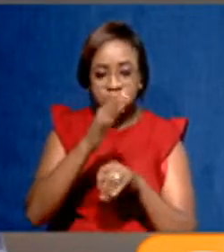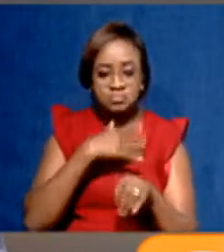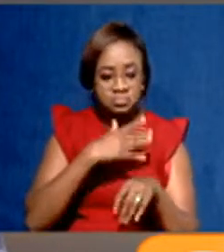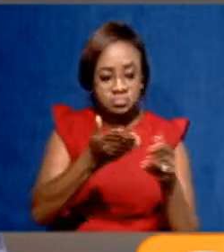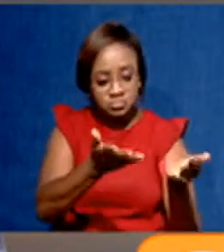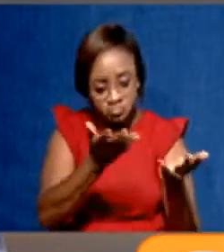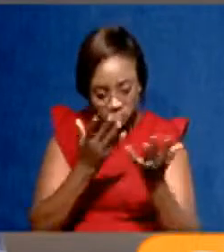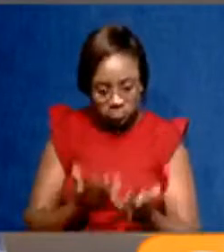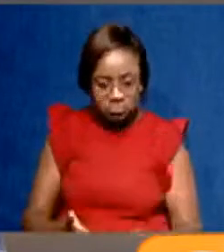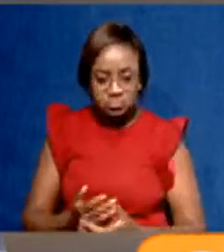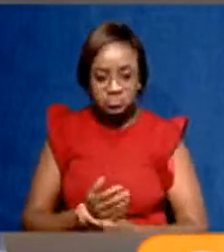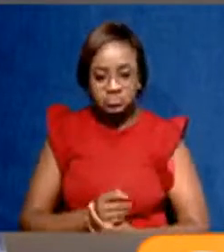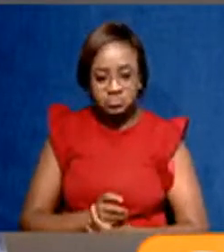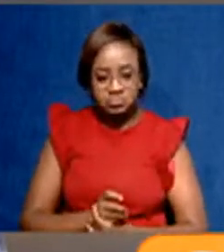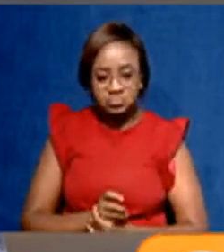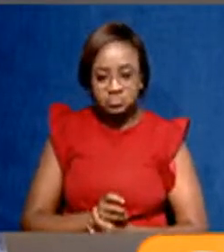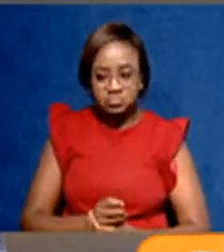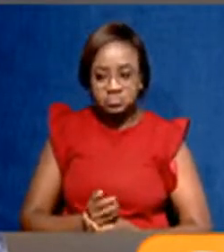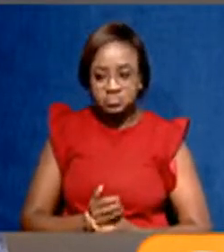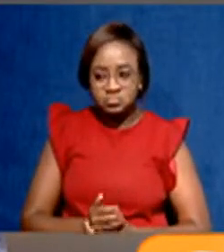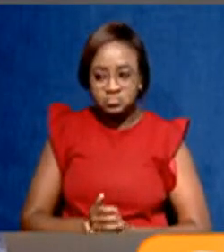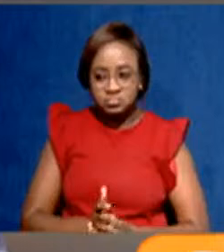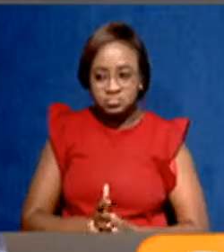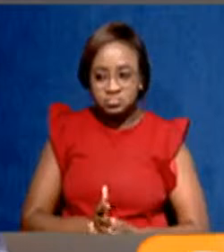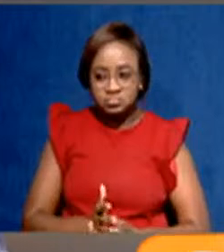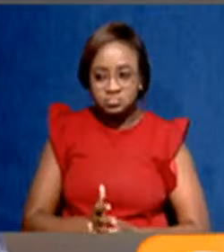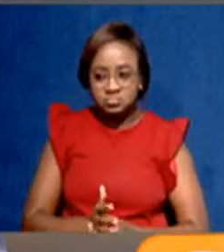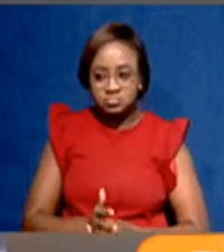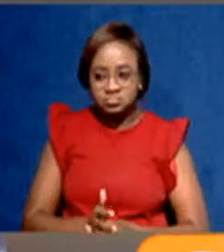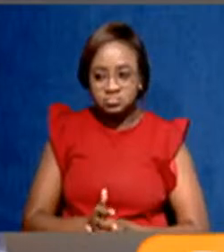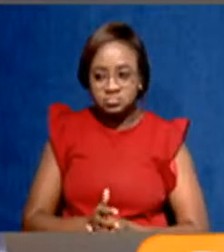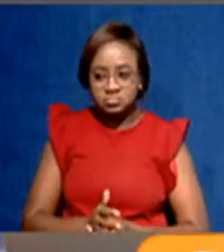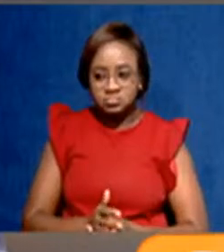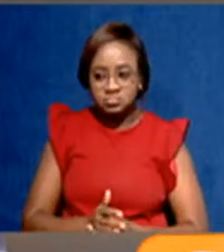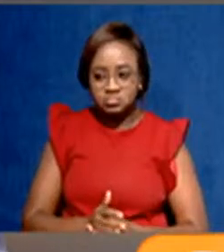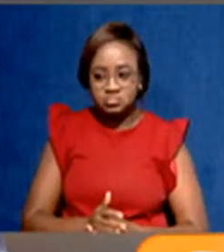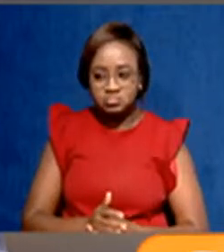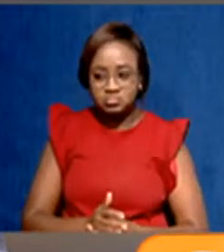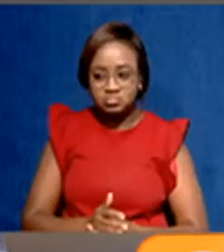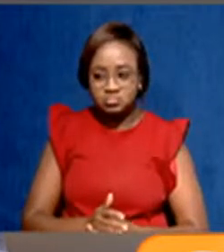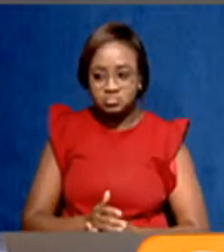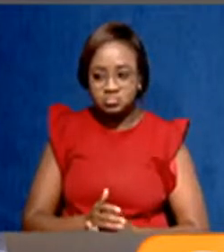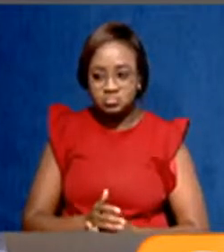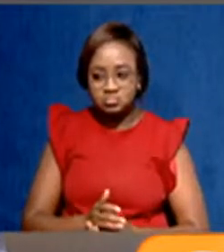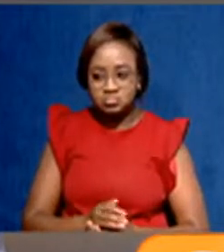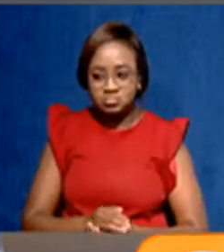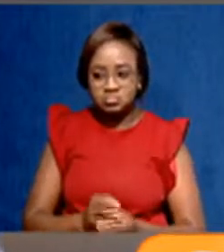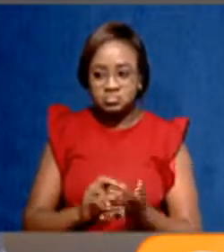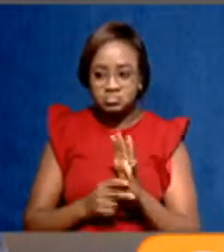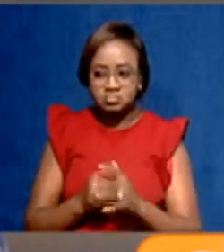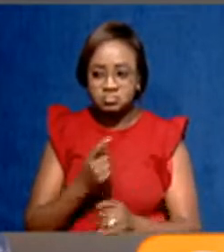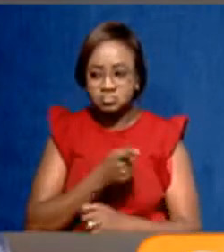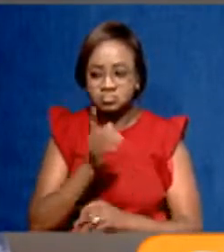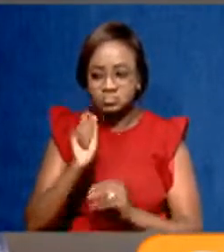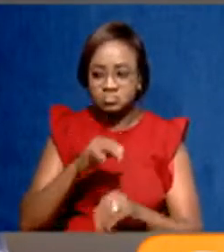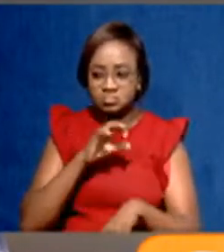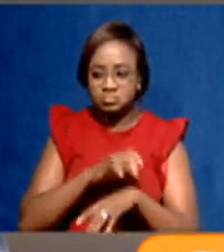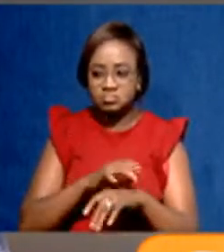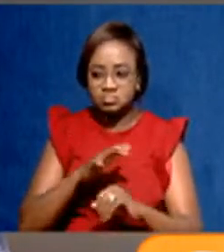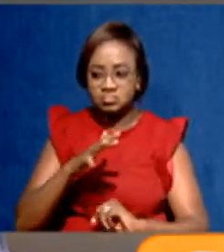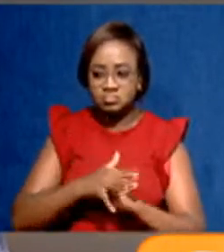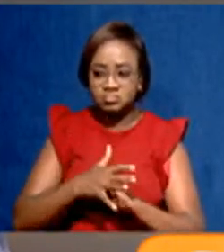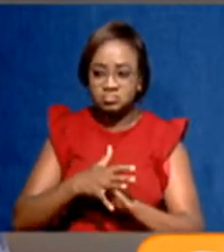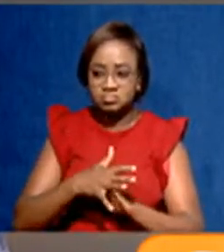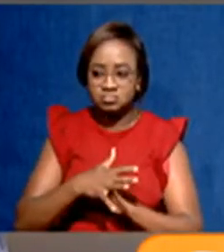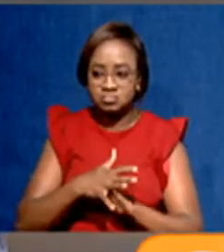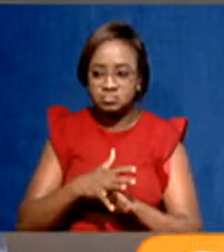And therefore, generally, everyone who really deserves in Murang'a to get that support does get it. But,